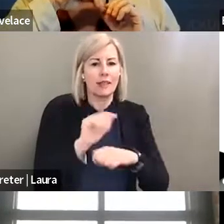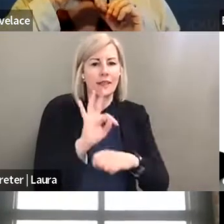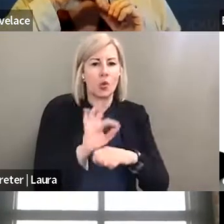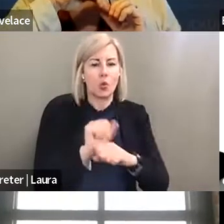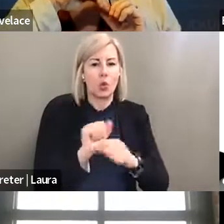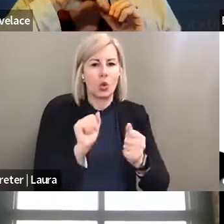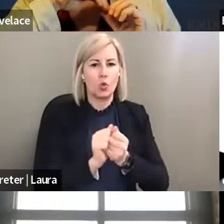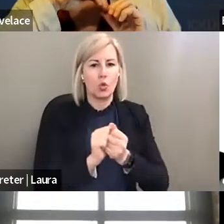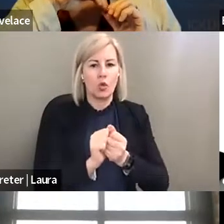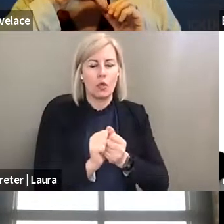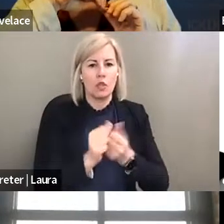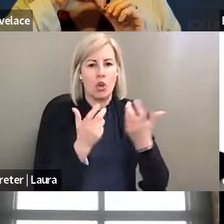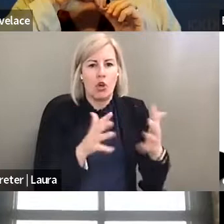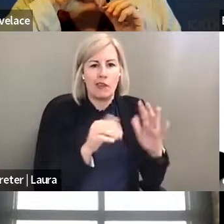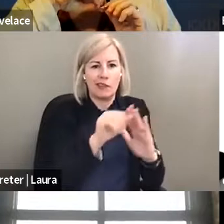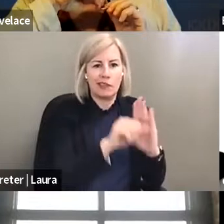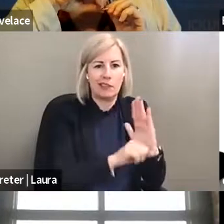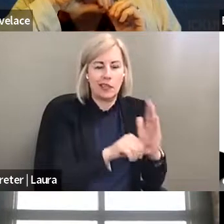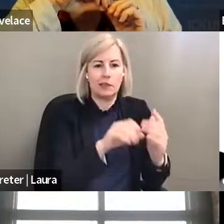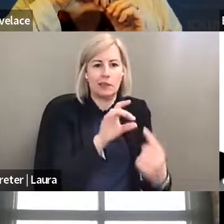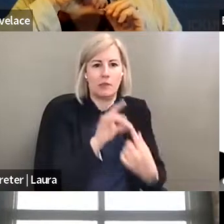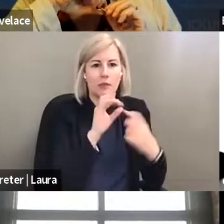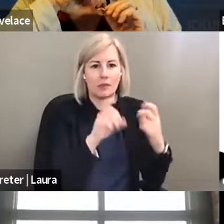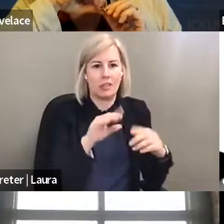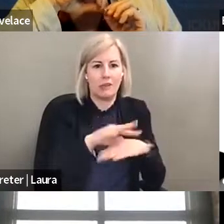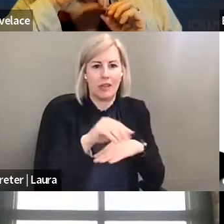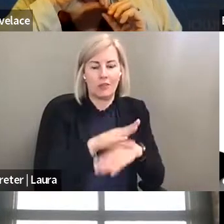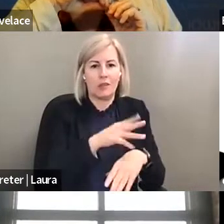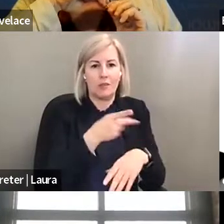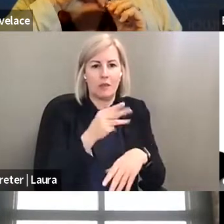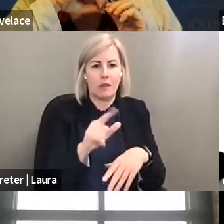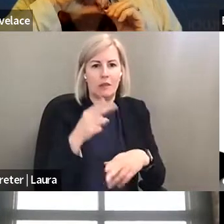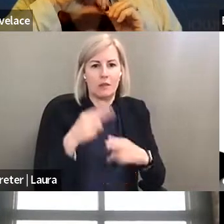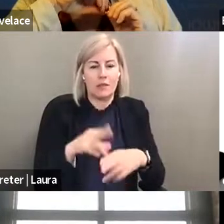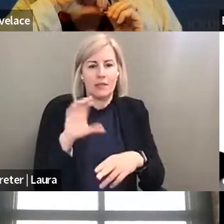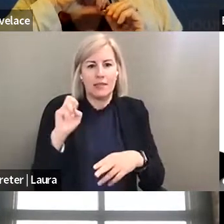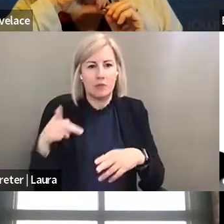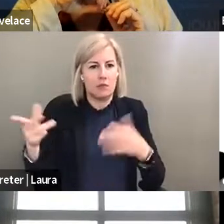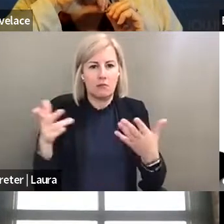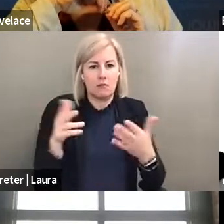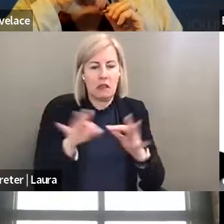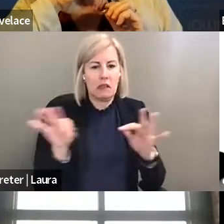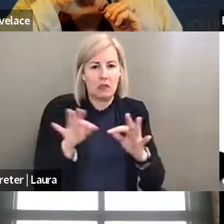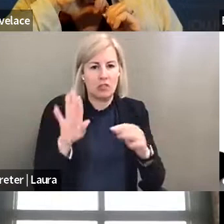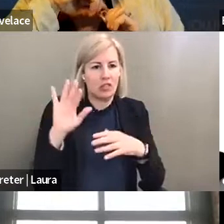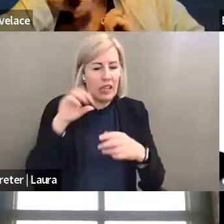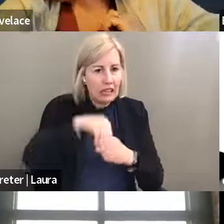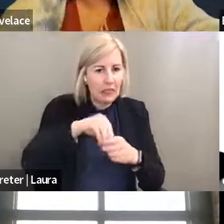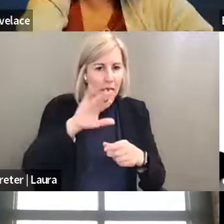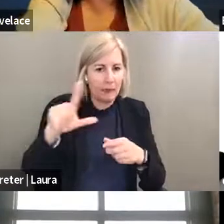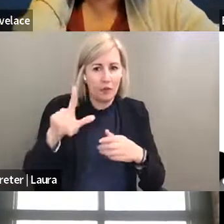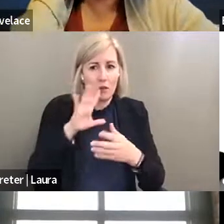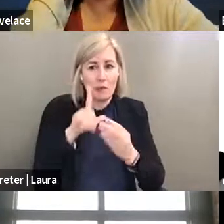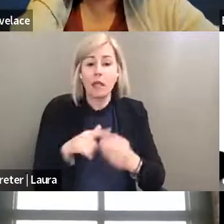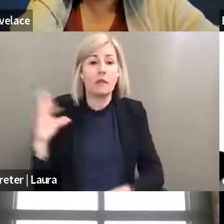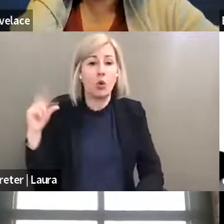with the existing state special education advisory panel known as SEEP? Is there language in the bill that addresses that? No.